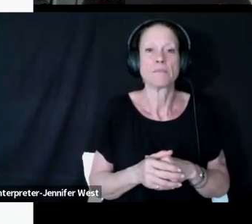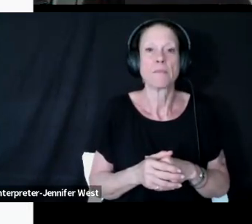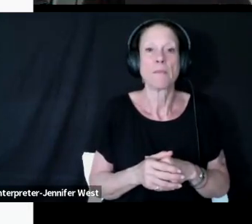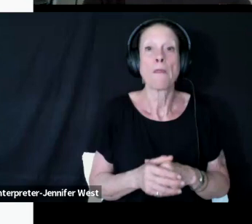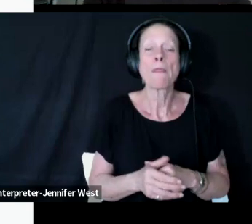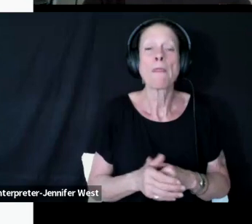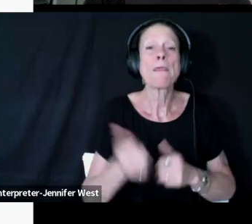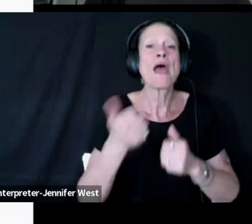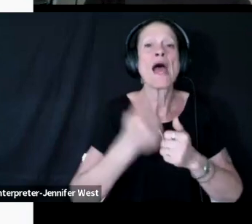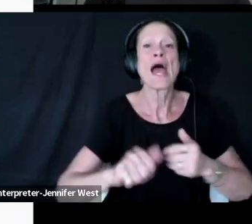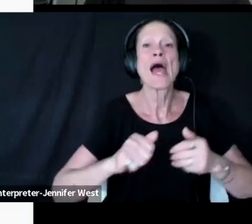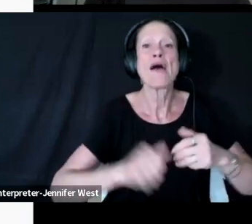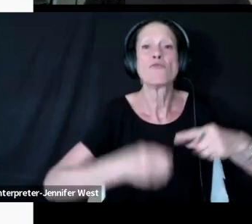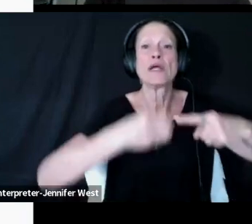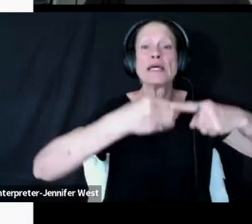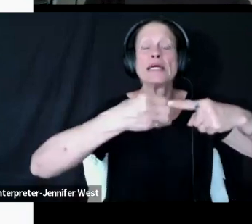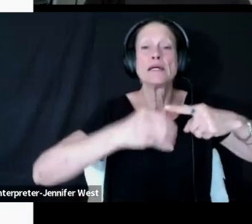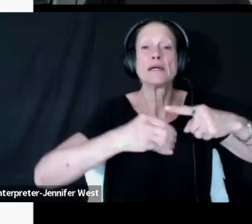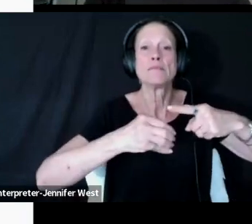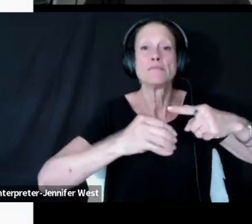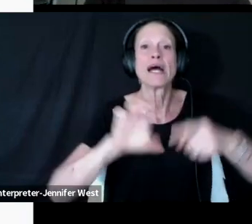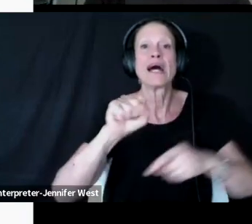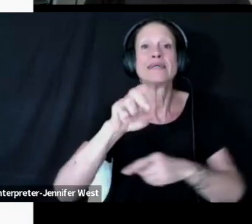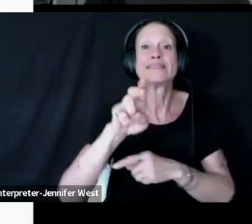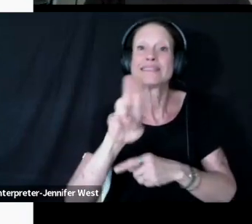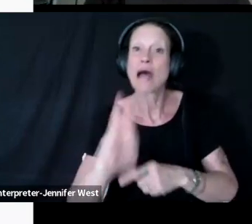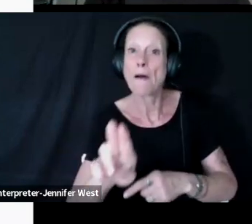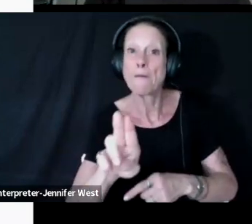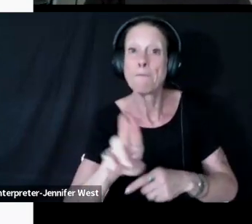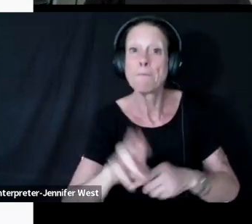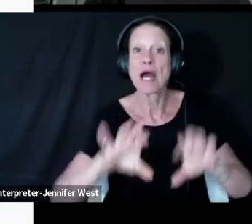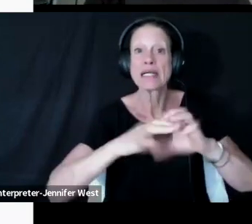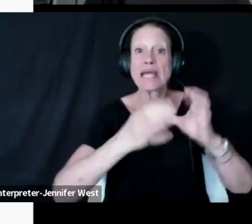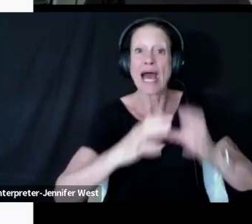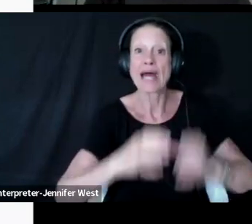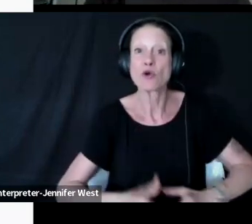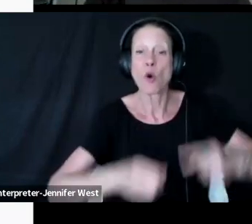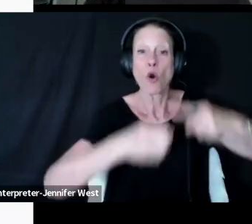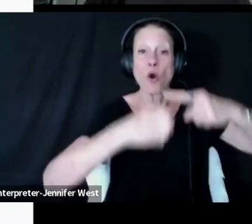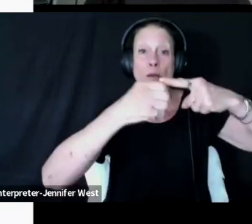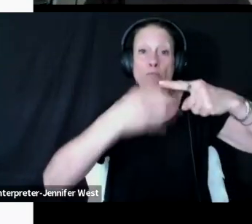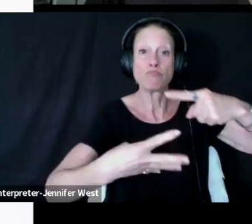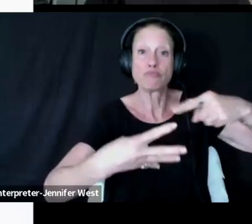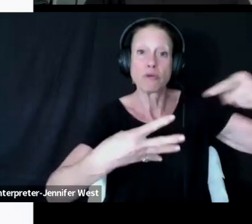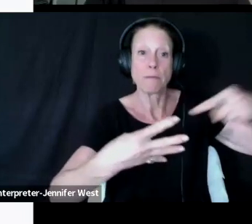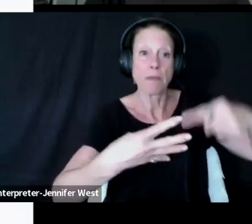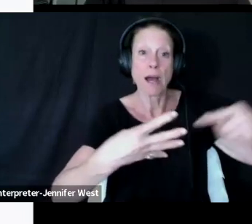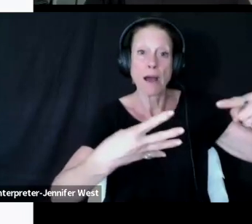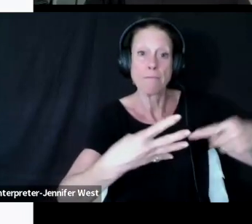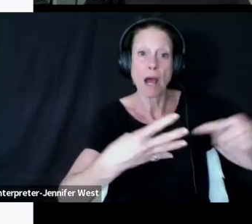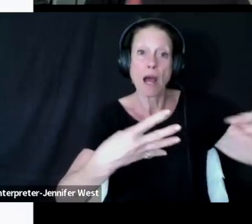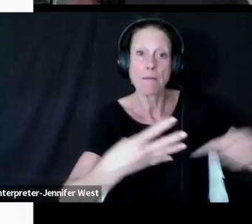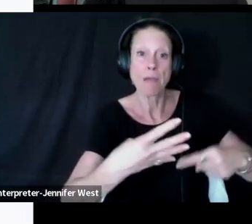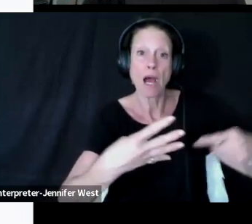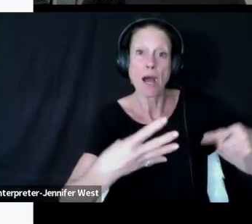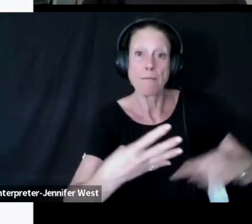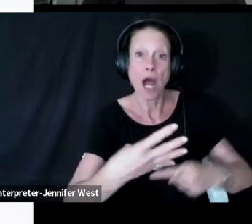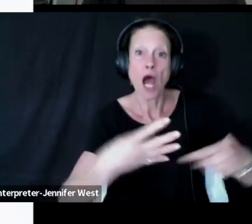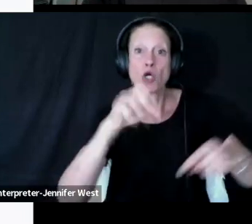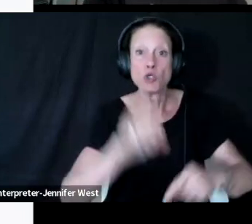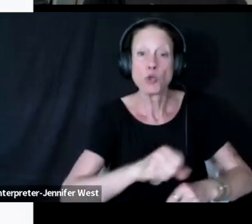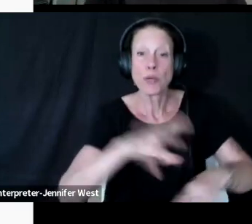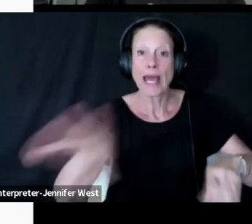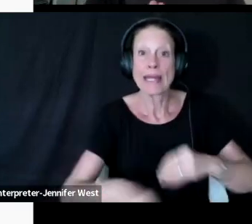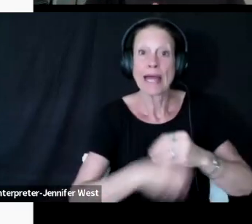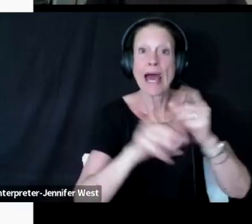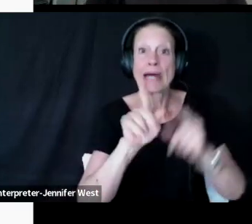every subcategory has the ability to put additional info in it. It has the ability to add links. So many parents were